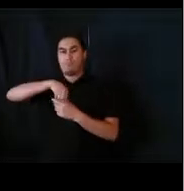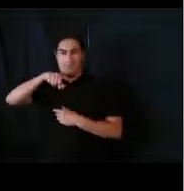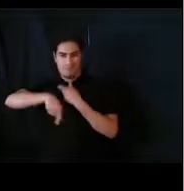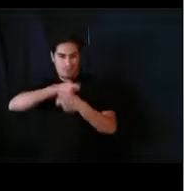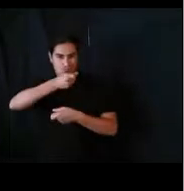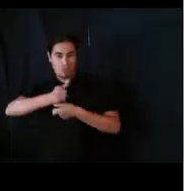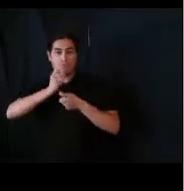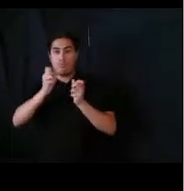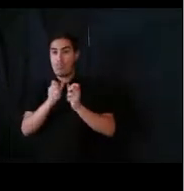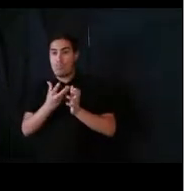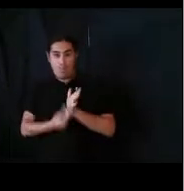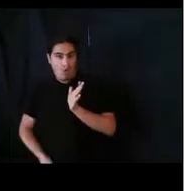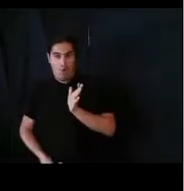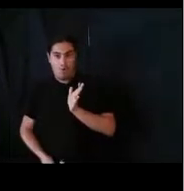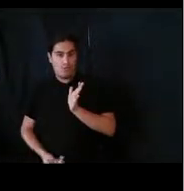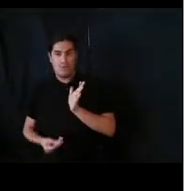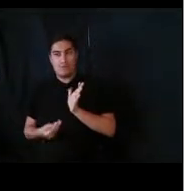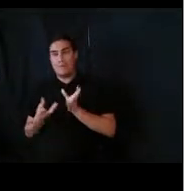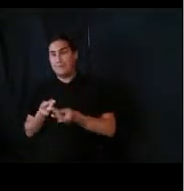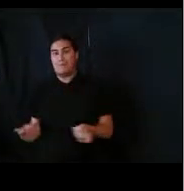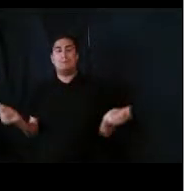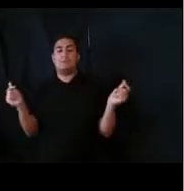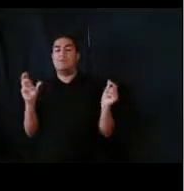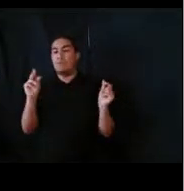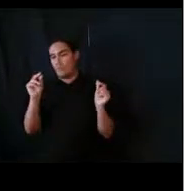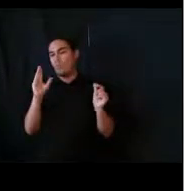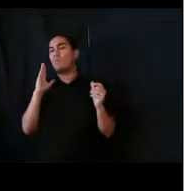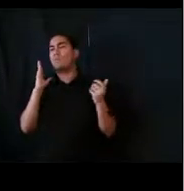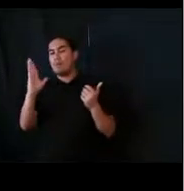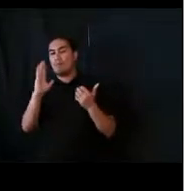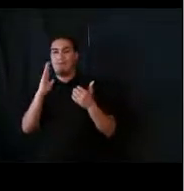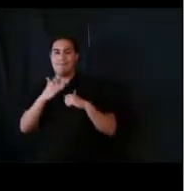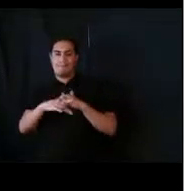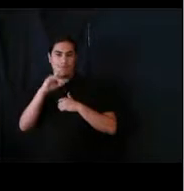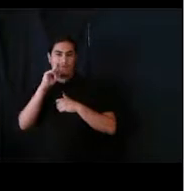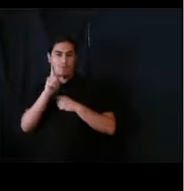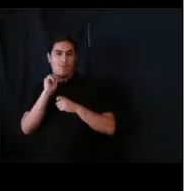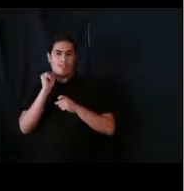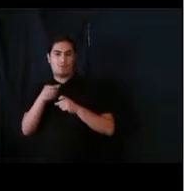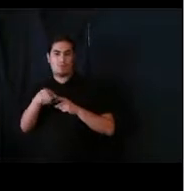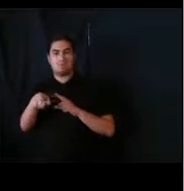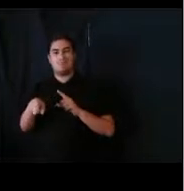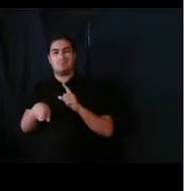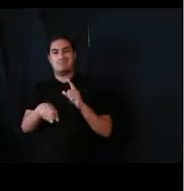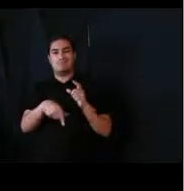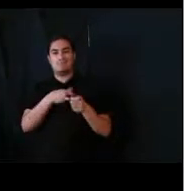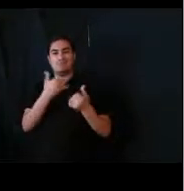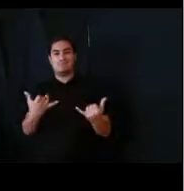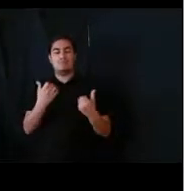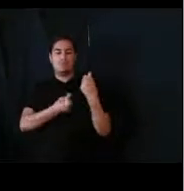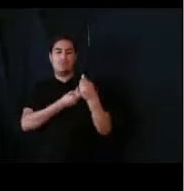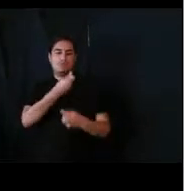losses doesn't go away so that money will be available for allocation in the current fiscal year